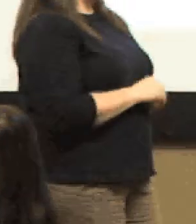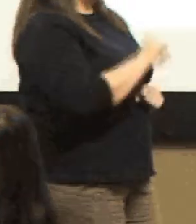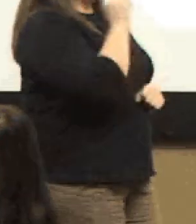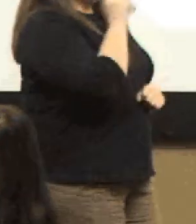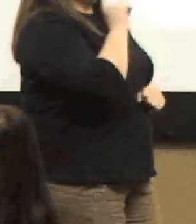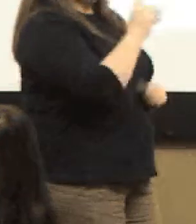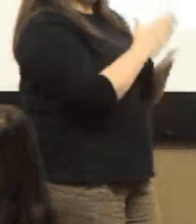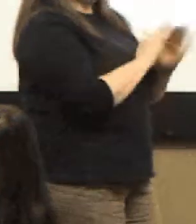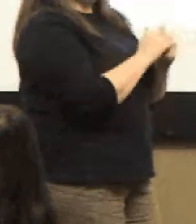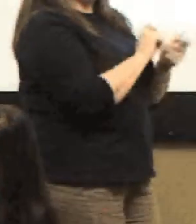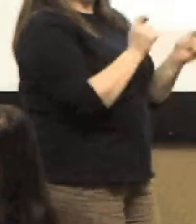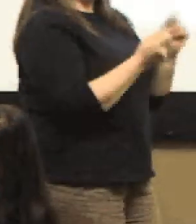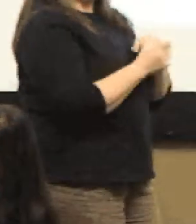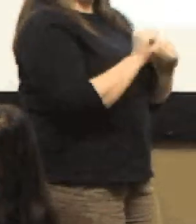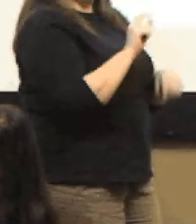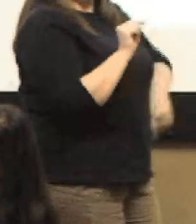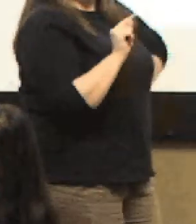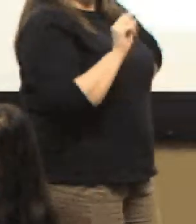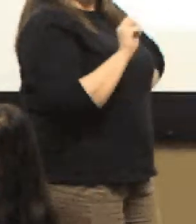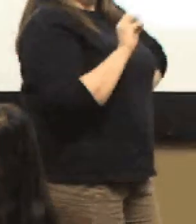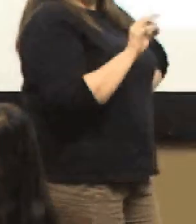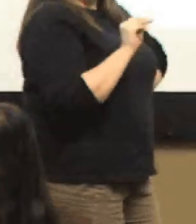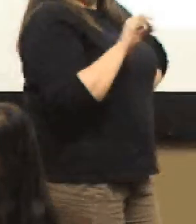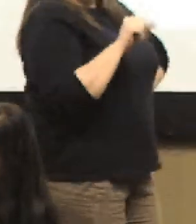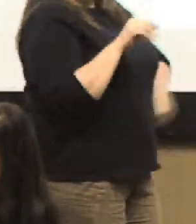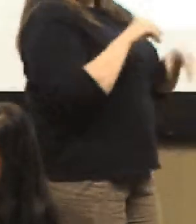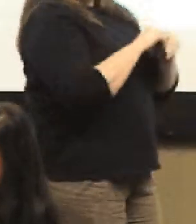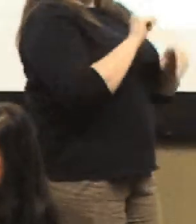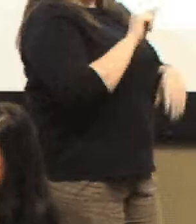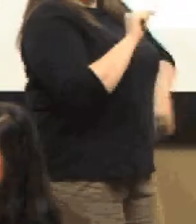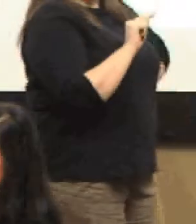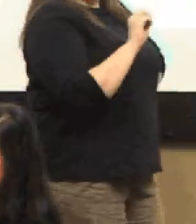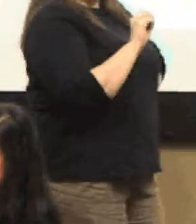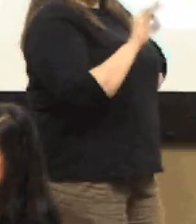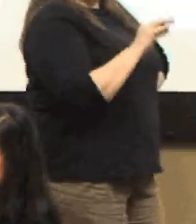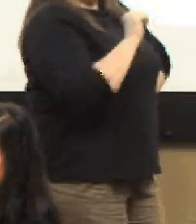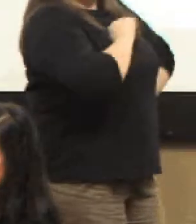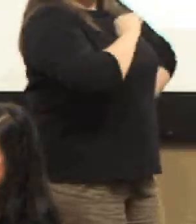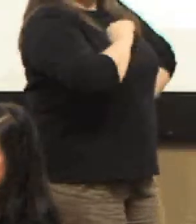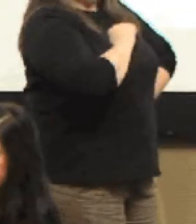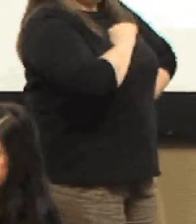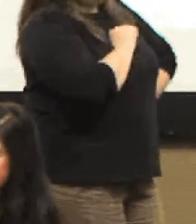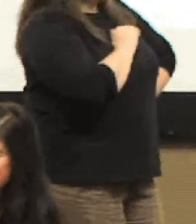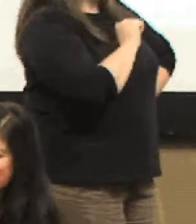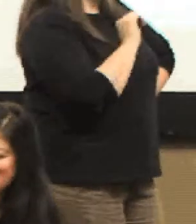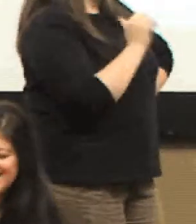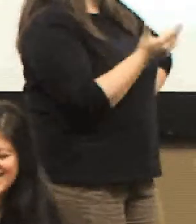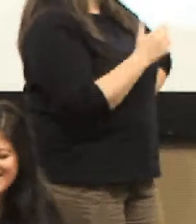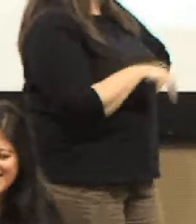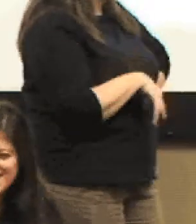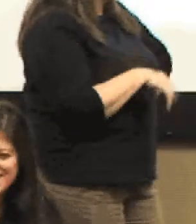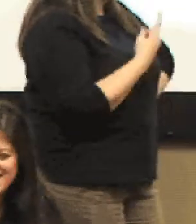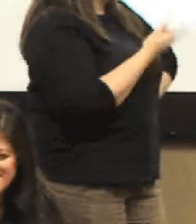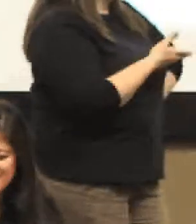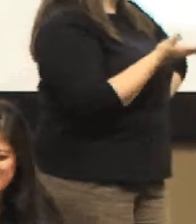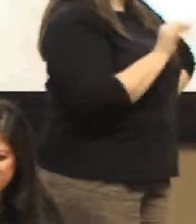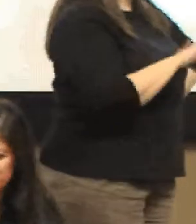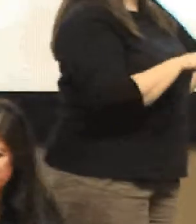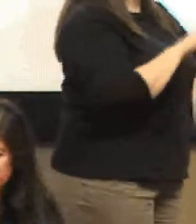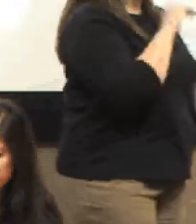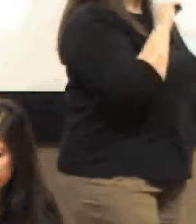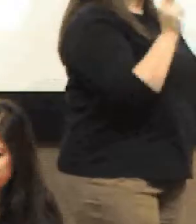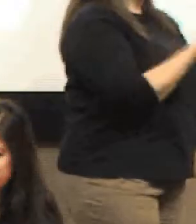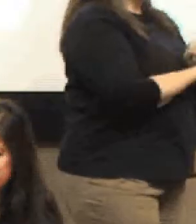I somehow turned the state of the media into the state of myself. So inherent selfishness there. But one of the things that